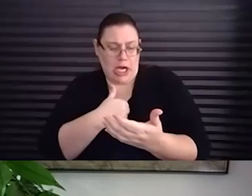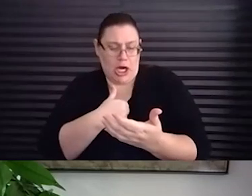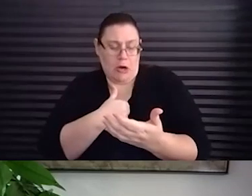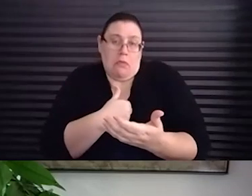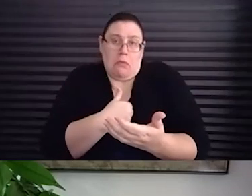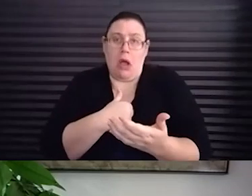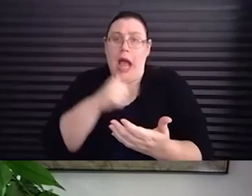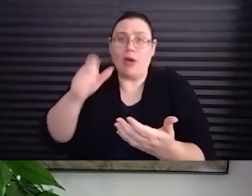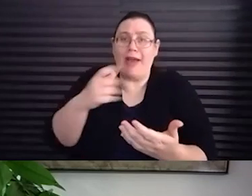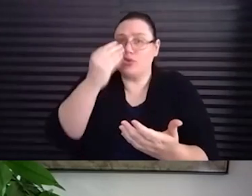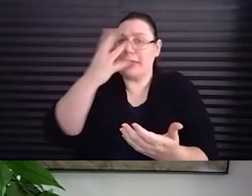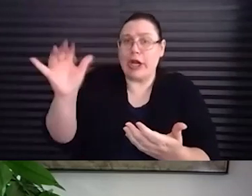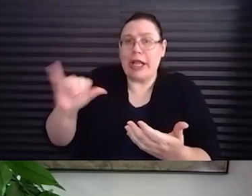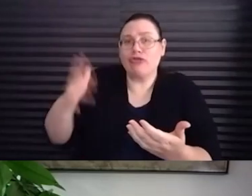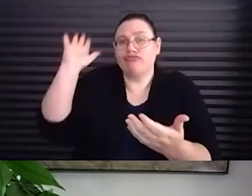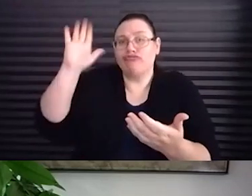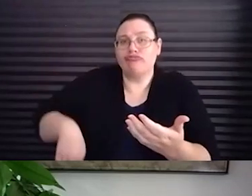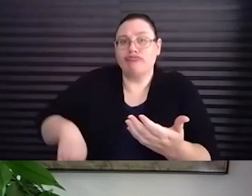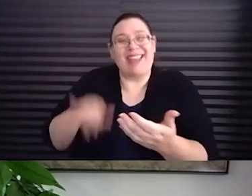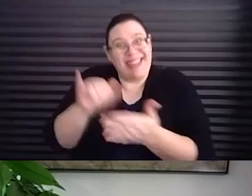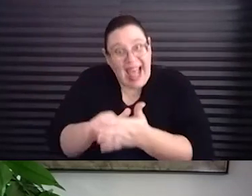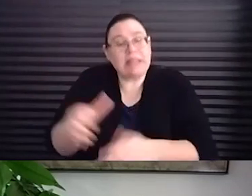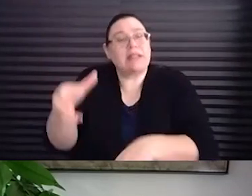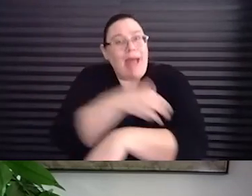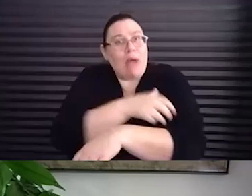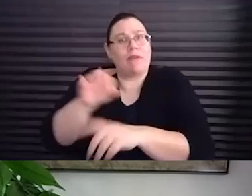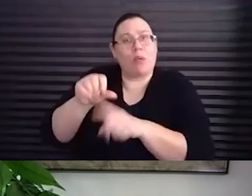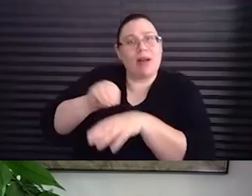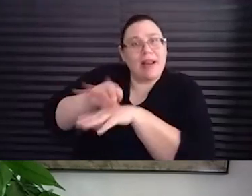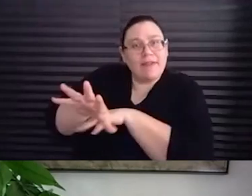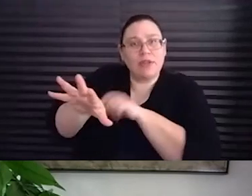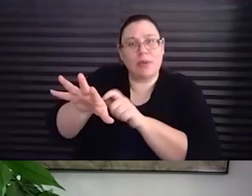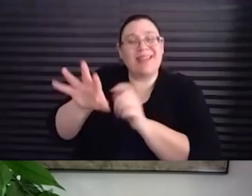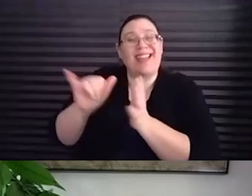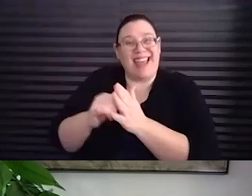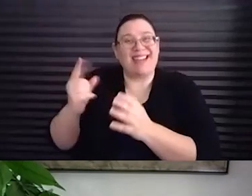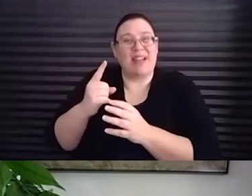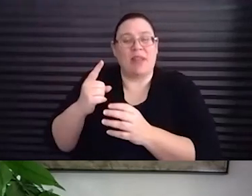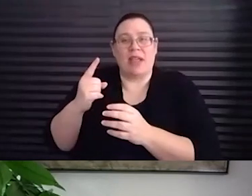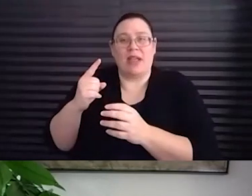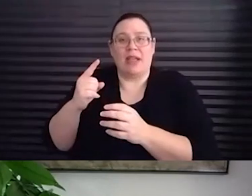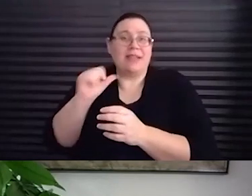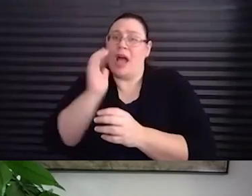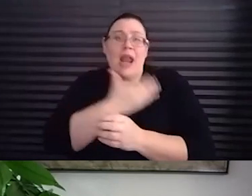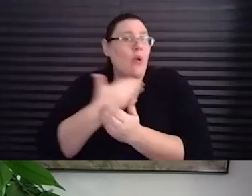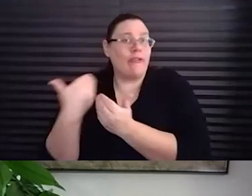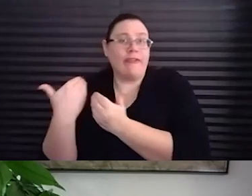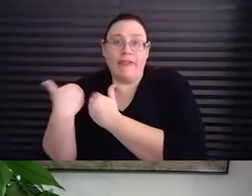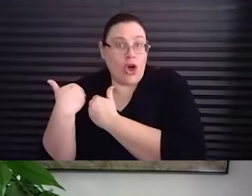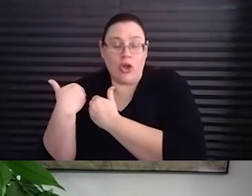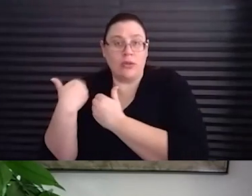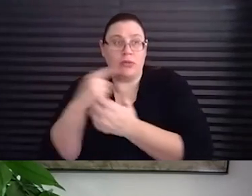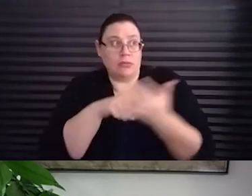feel like I need to care too much about it. That is the power of influence. And I think that's something that, as us, it's not our fault that these things